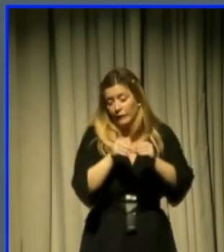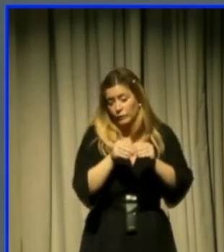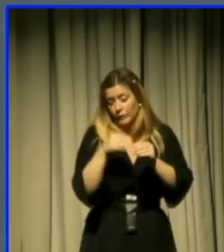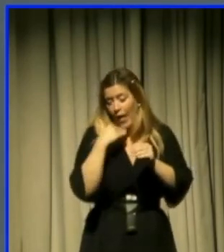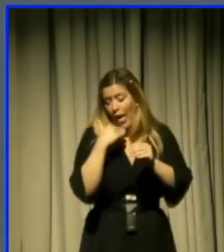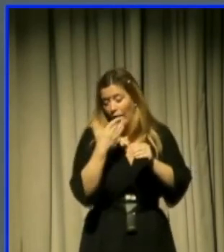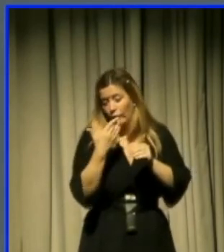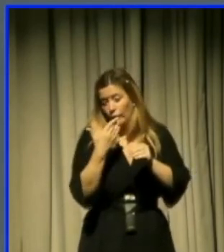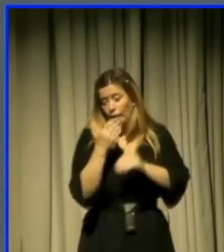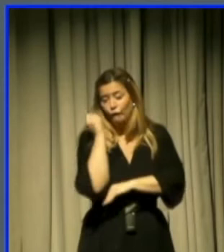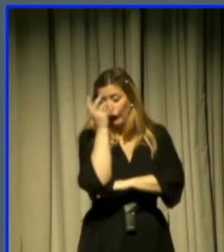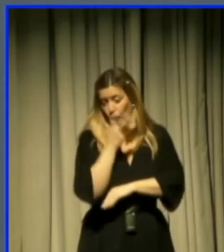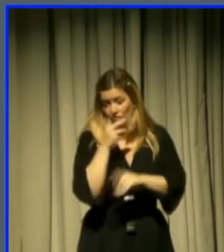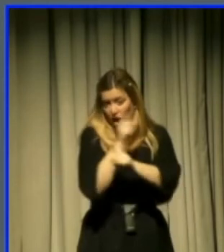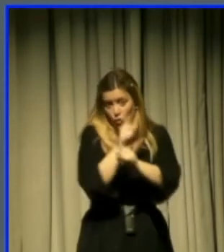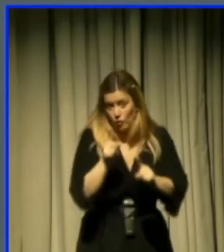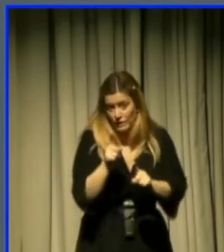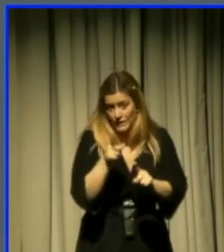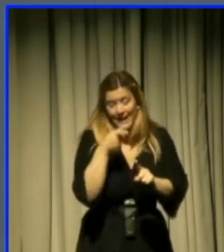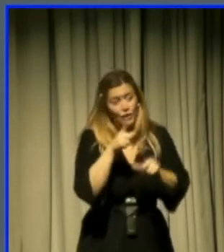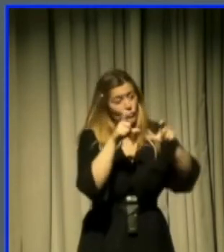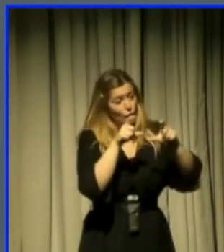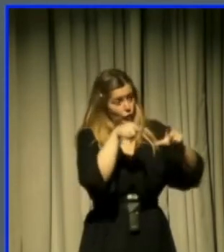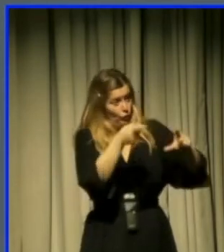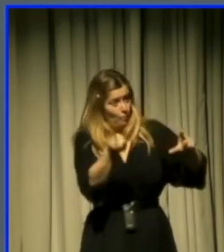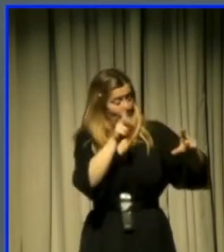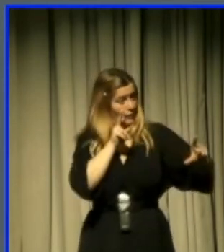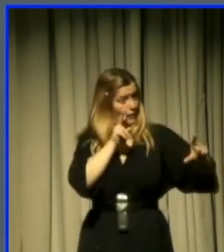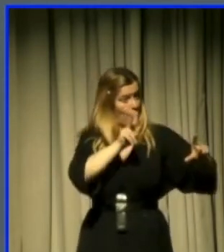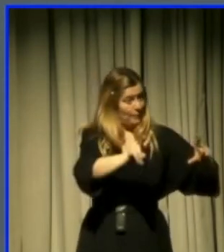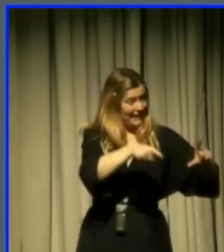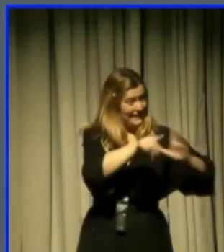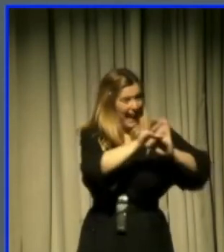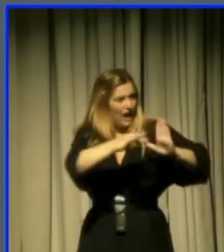say, okay, this is kind of weird. So it's super rare. I didn't see that,